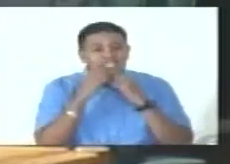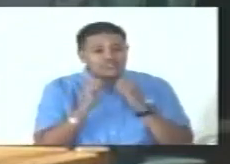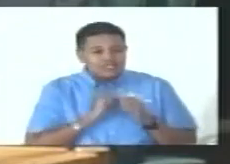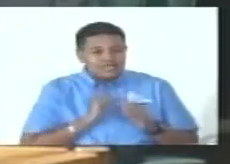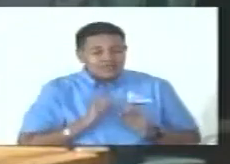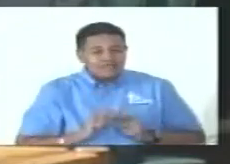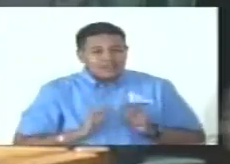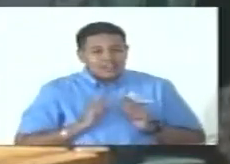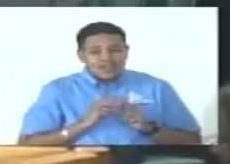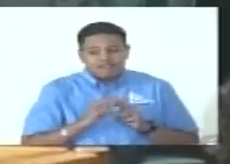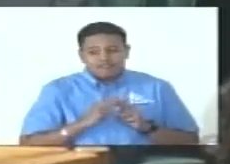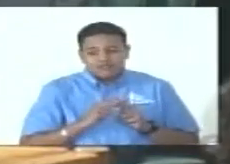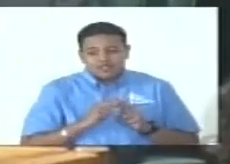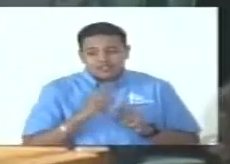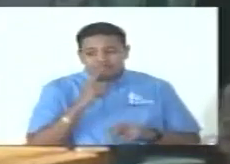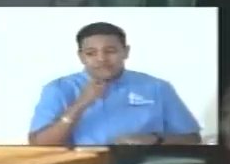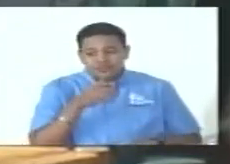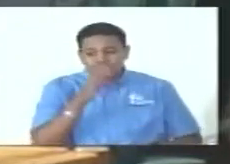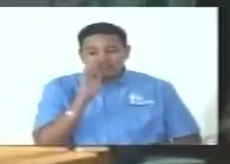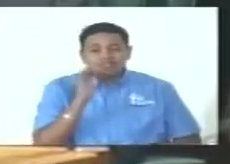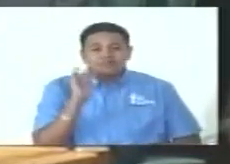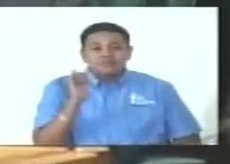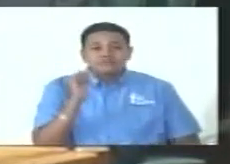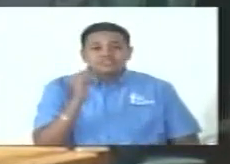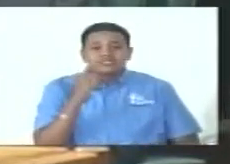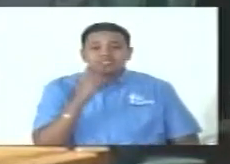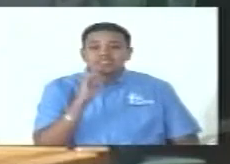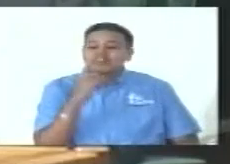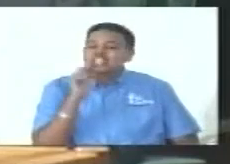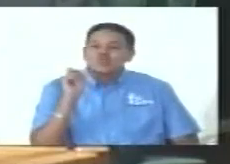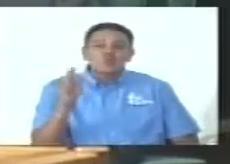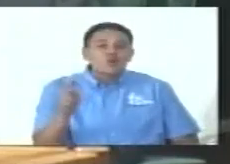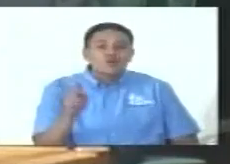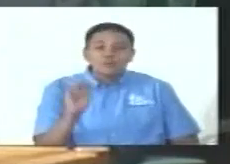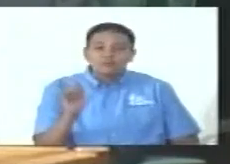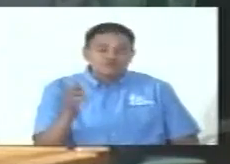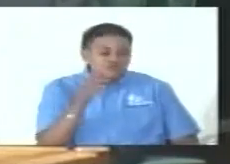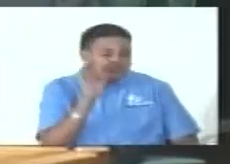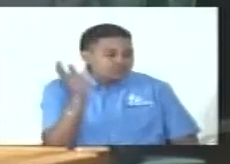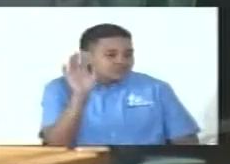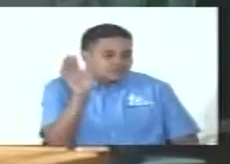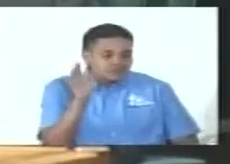I was about to sip a Pepsi, and she said, that's your that. So